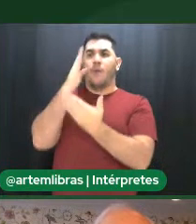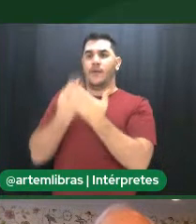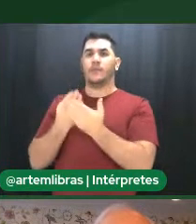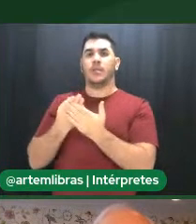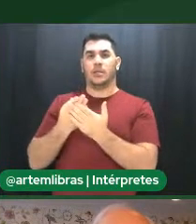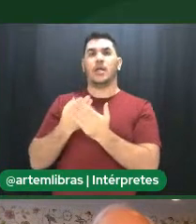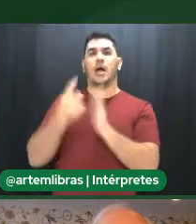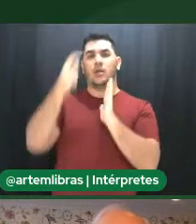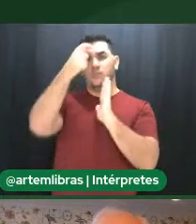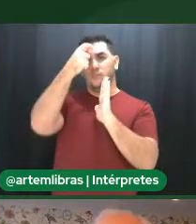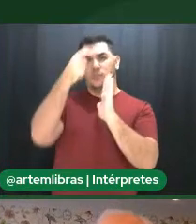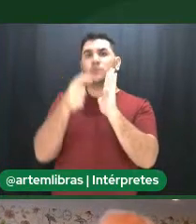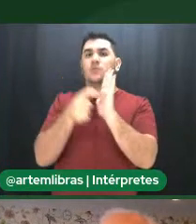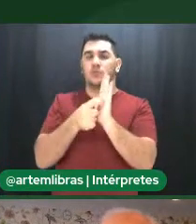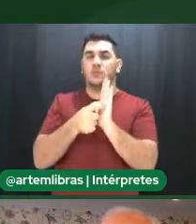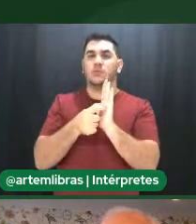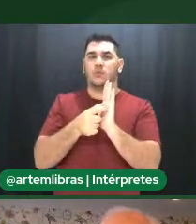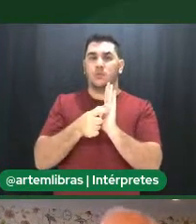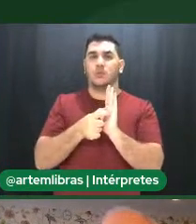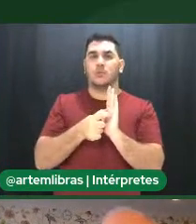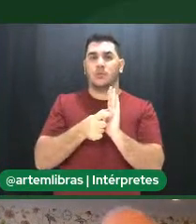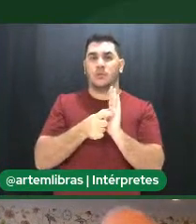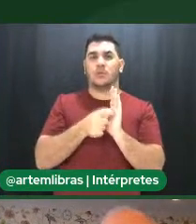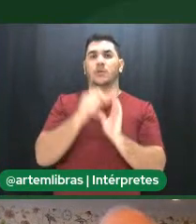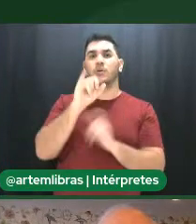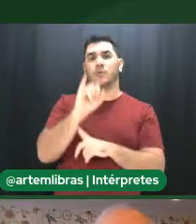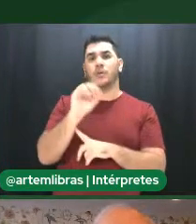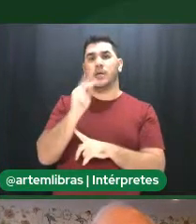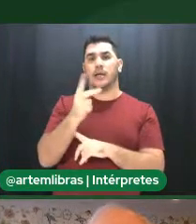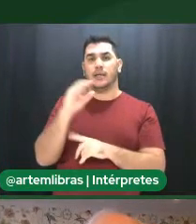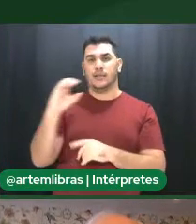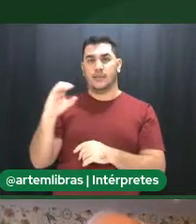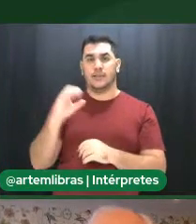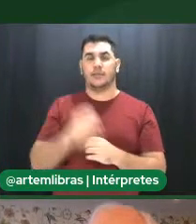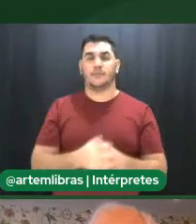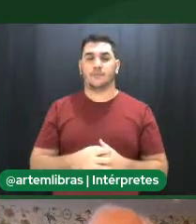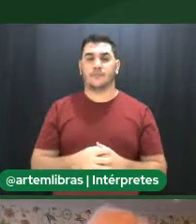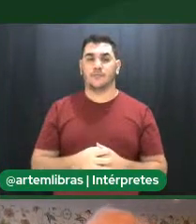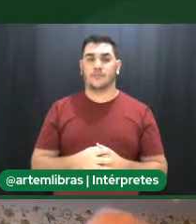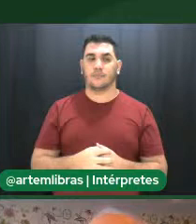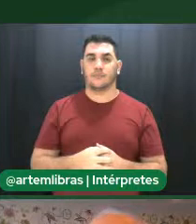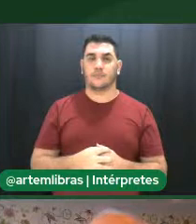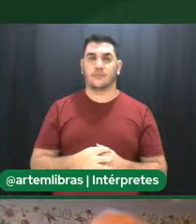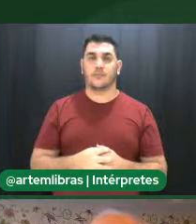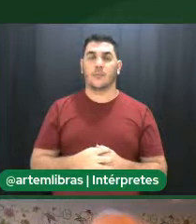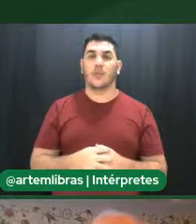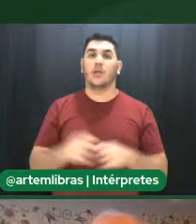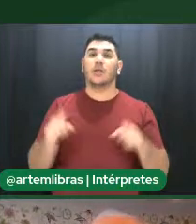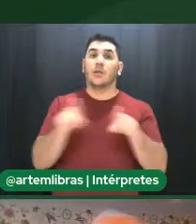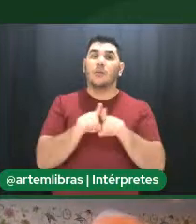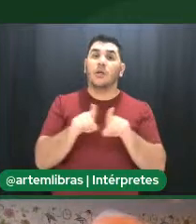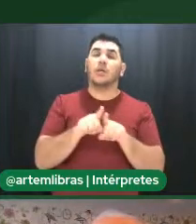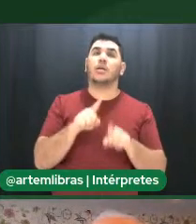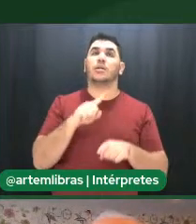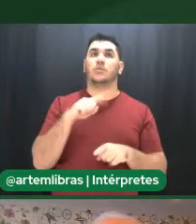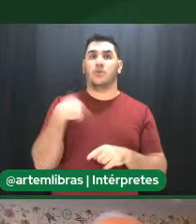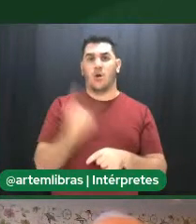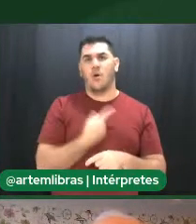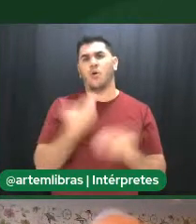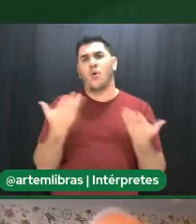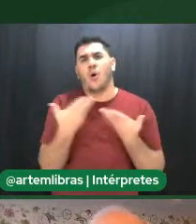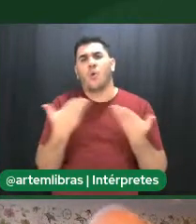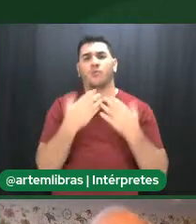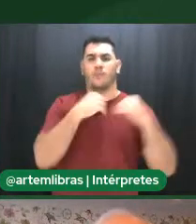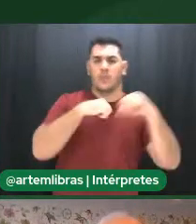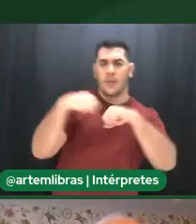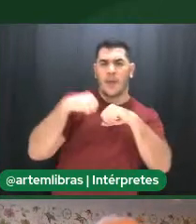human-centered AI systems. That's what I see as the future. There's too much to discuss in these 15 recommendations.